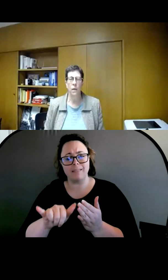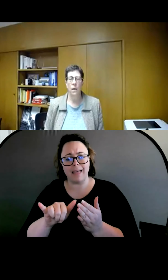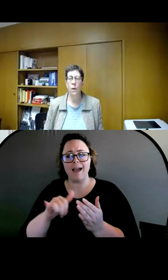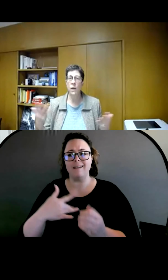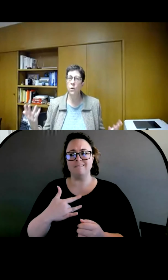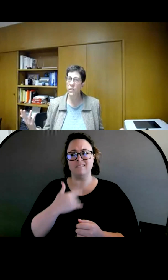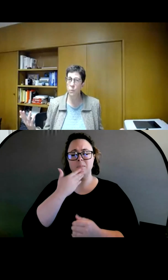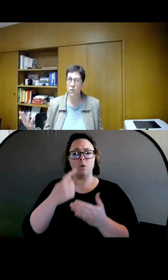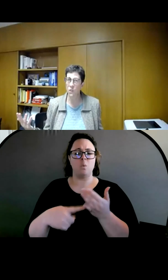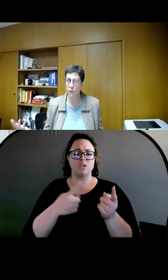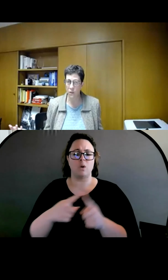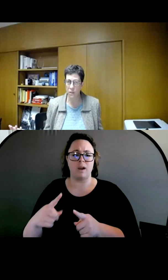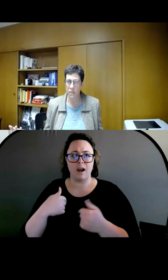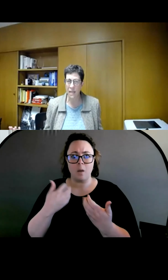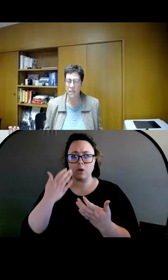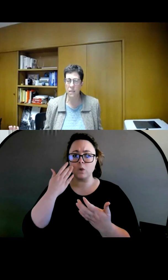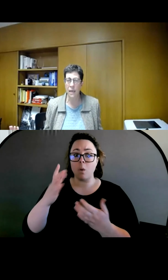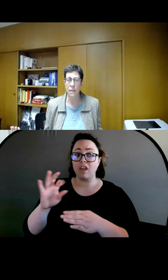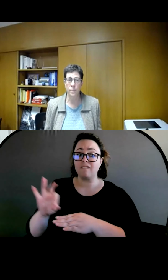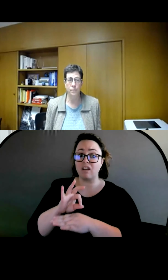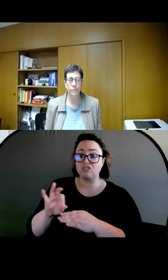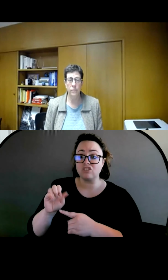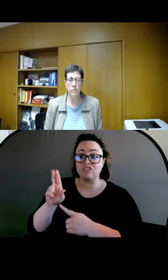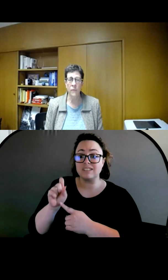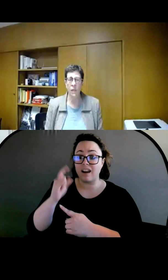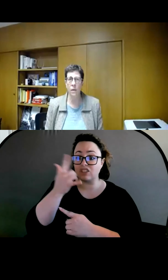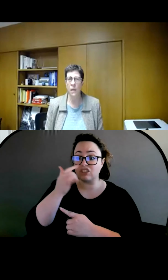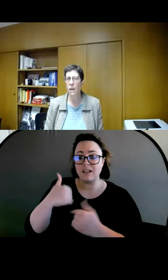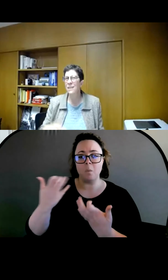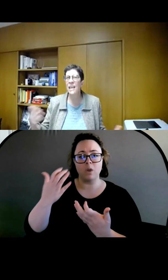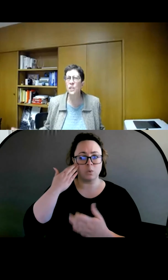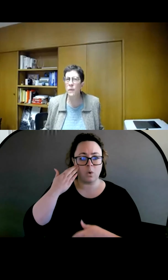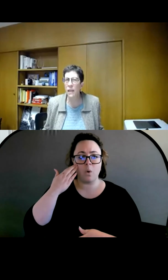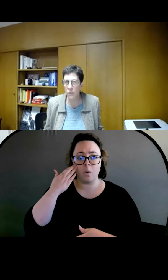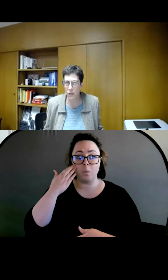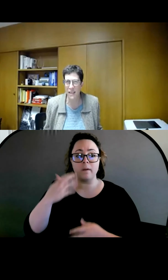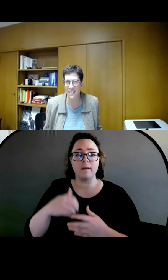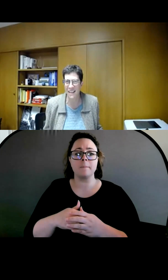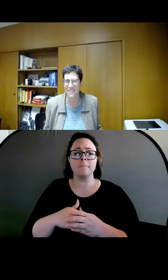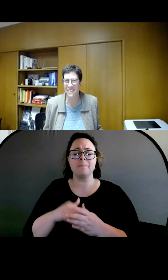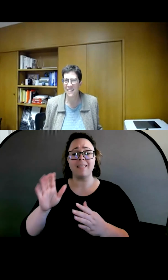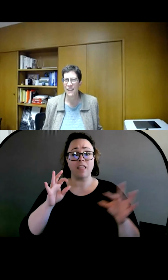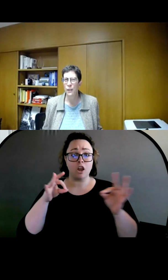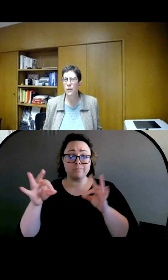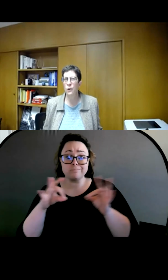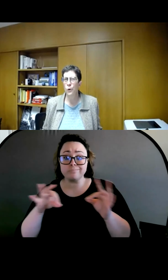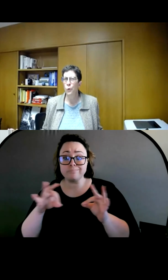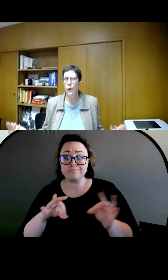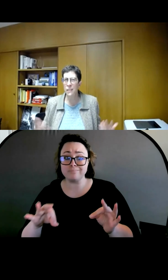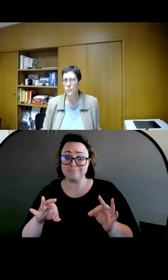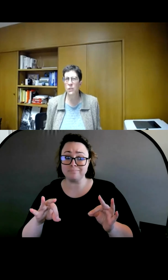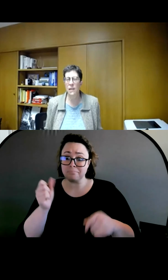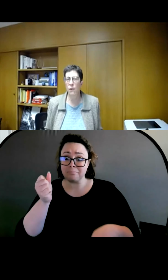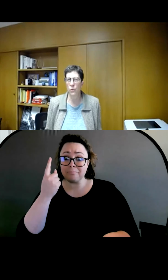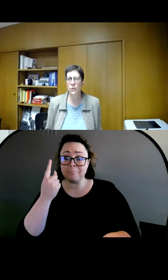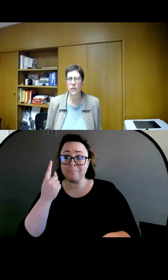on. I want to know what this person's functional status is like. Do the explanations make sense? Why